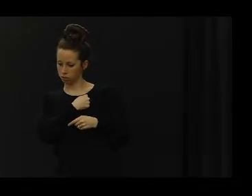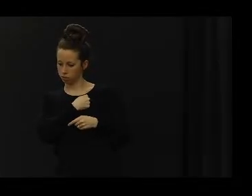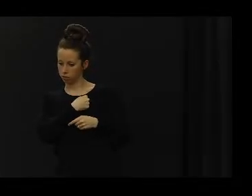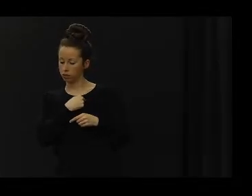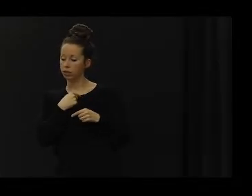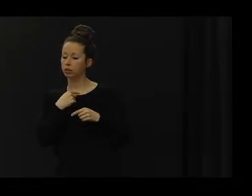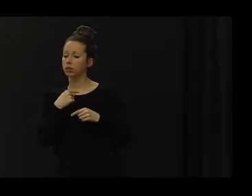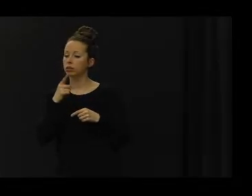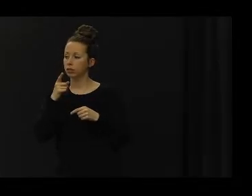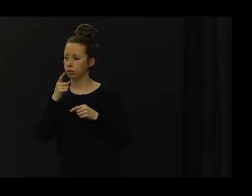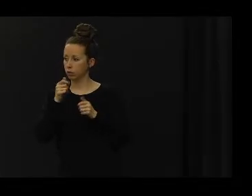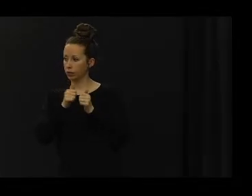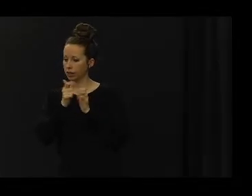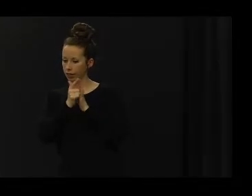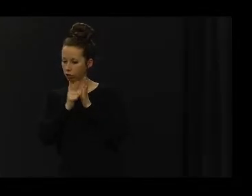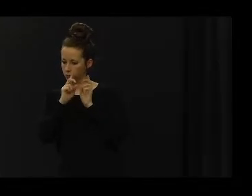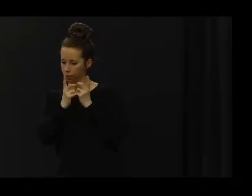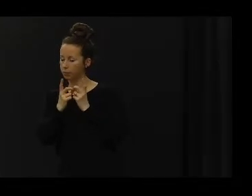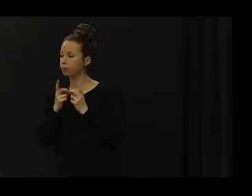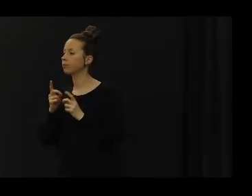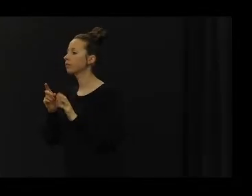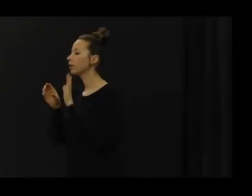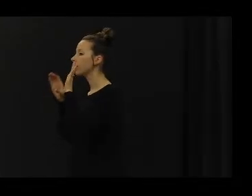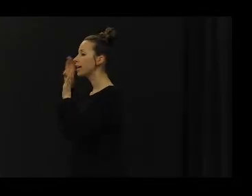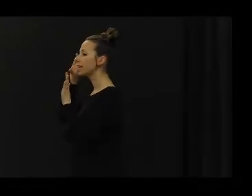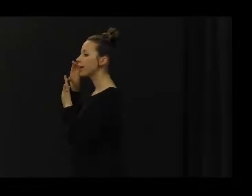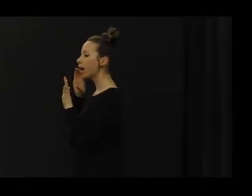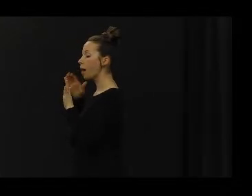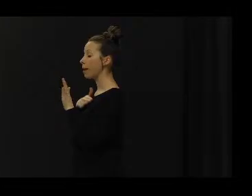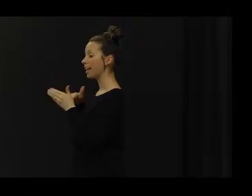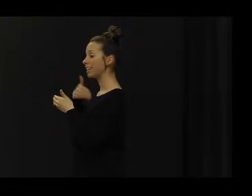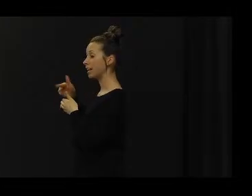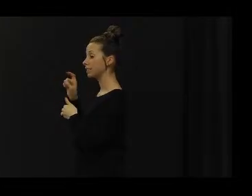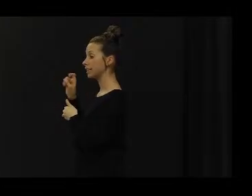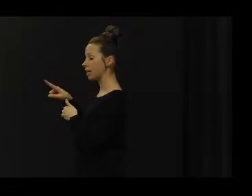legal department. So my next question is, when is the working